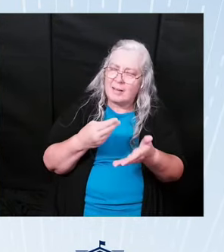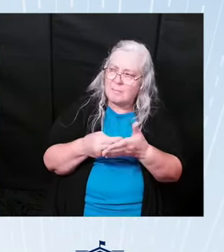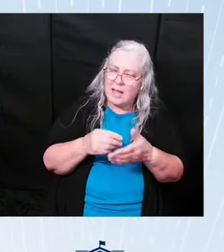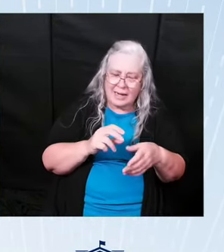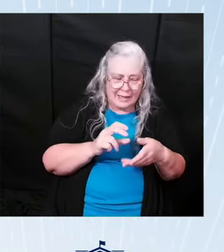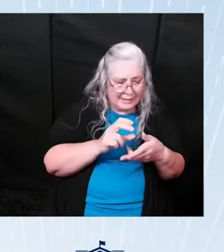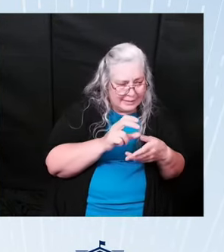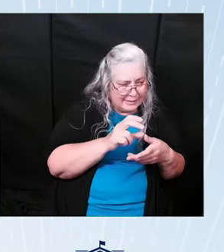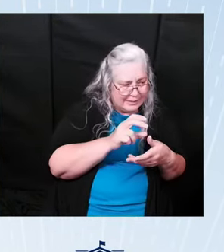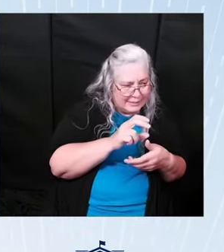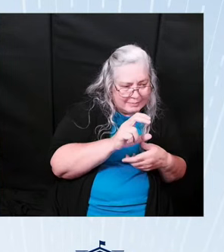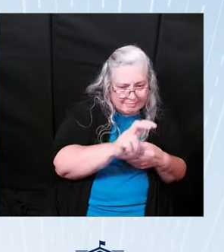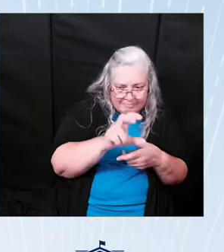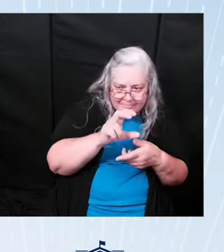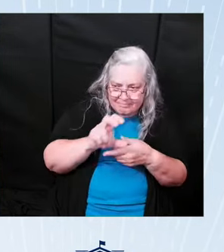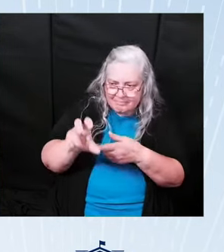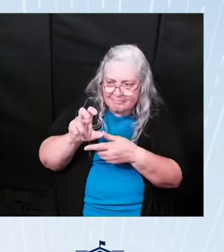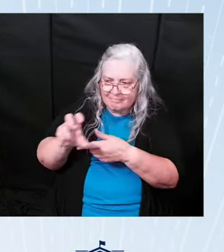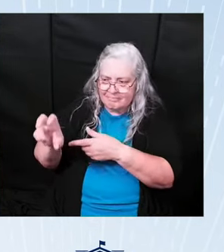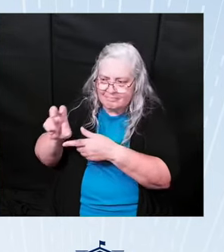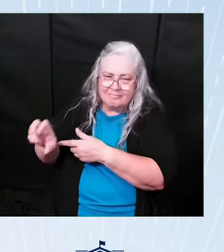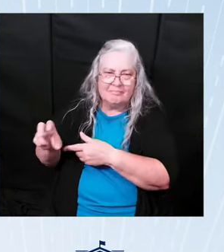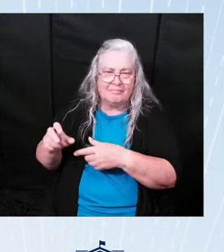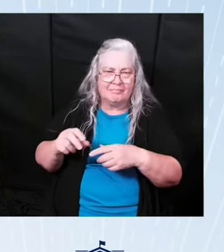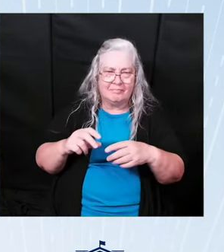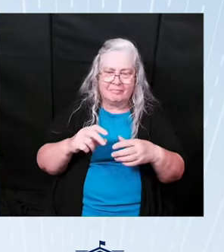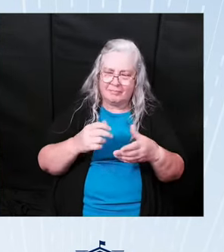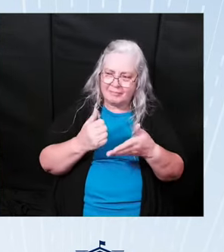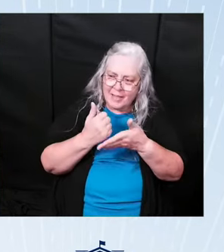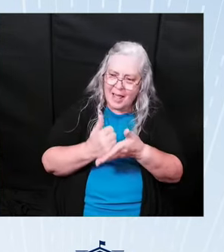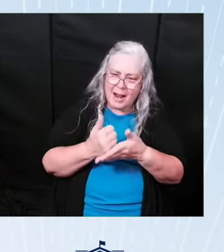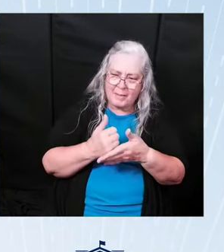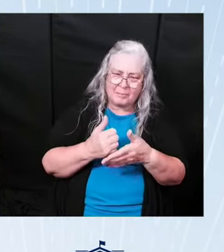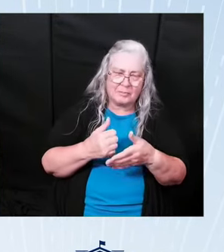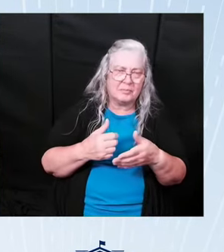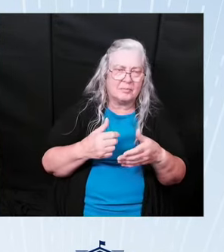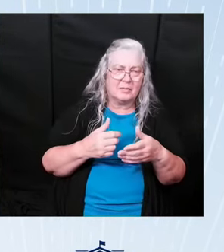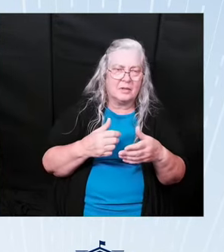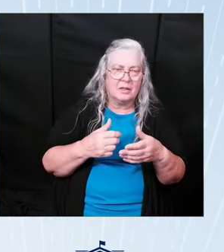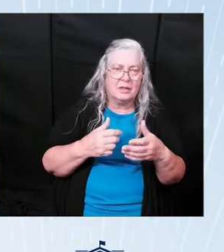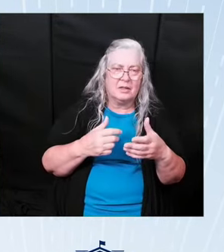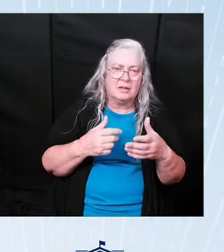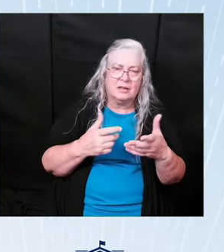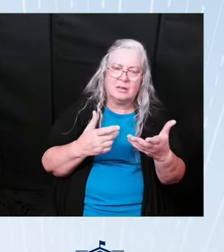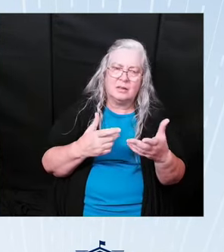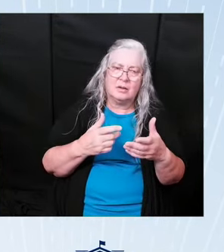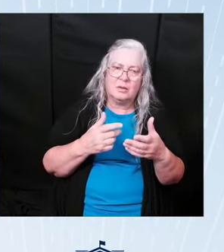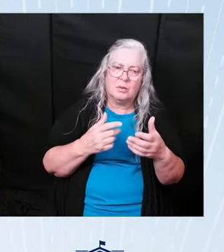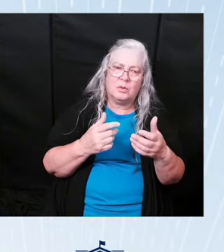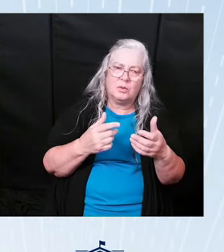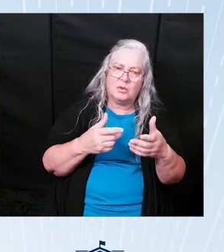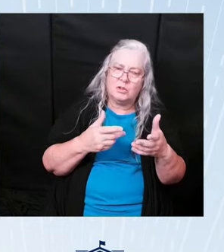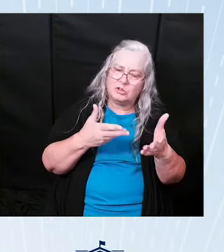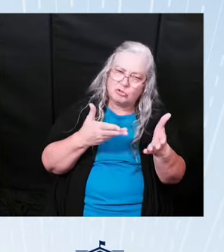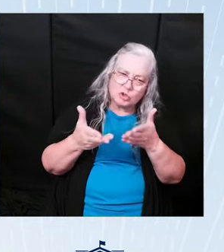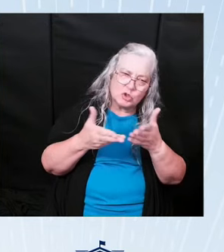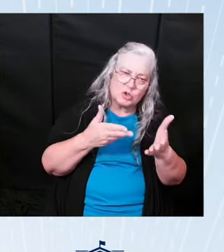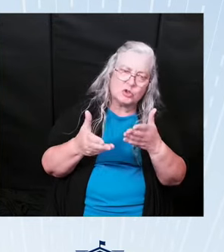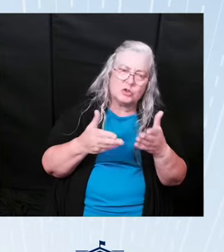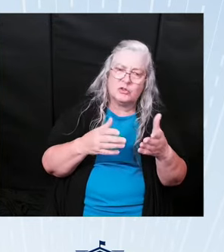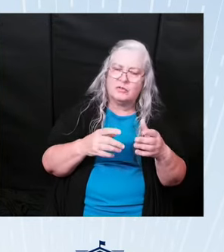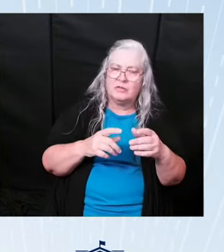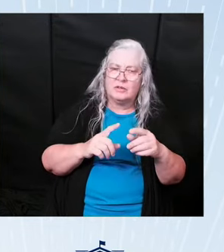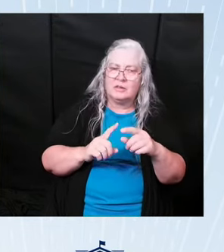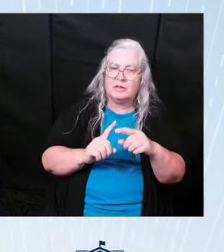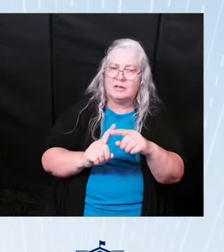frontline communities as quickly as we possibly can, and we're serving the needs of the folks who are closest to the